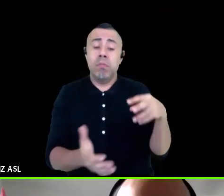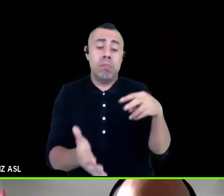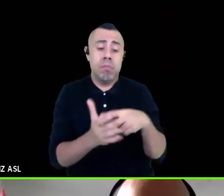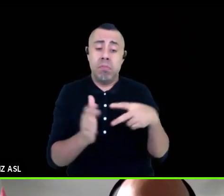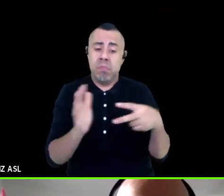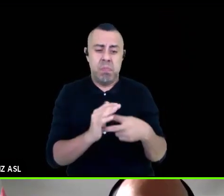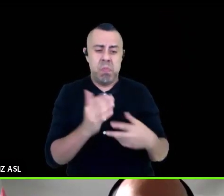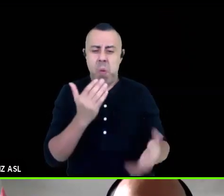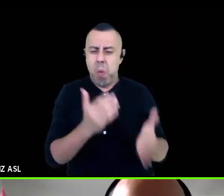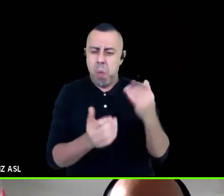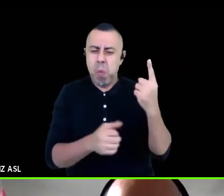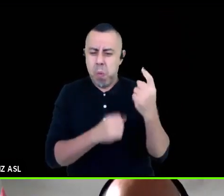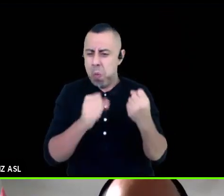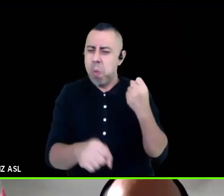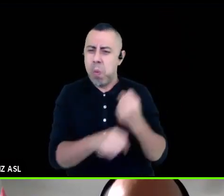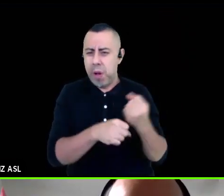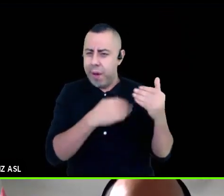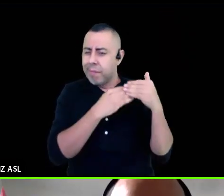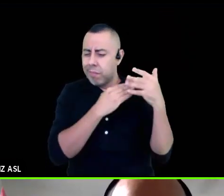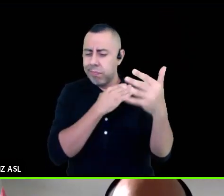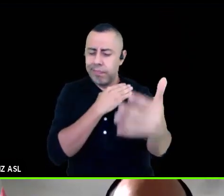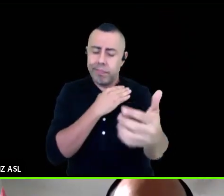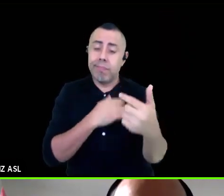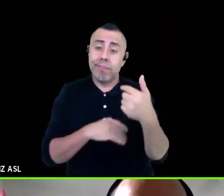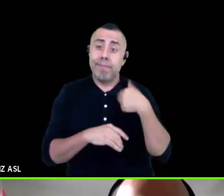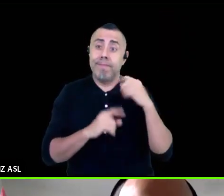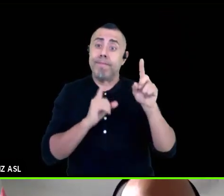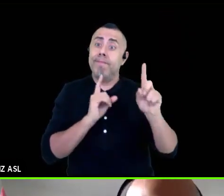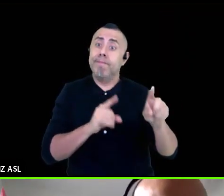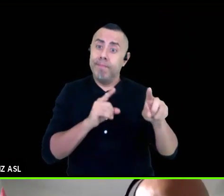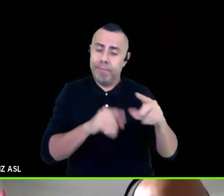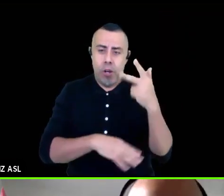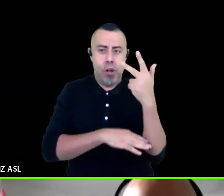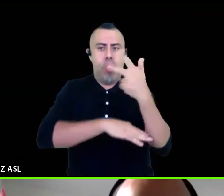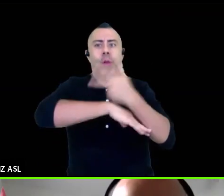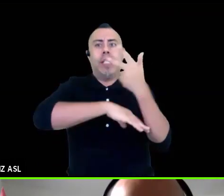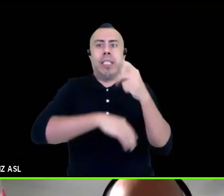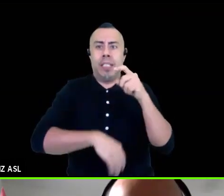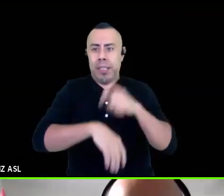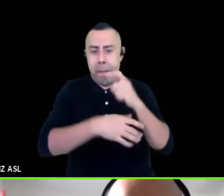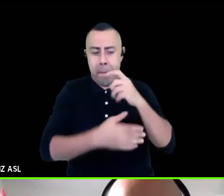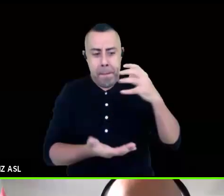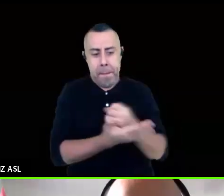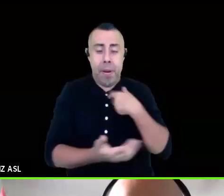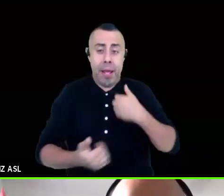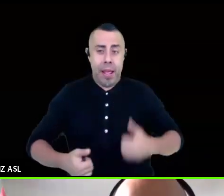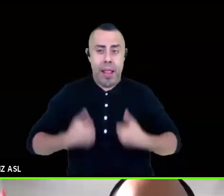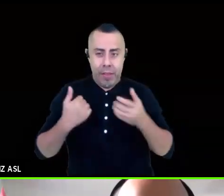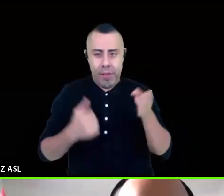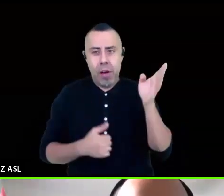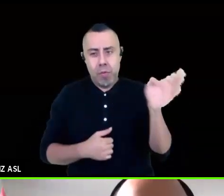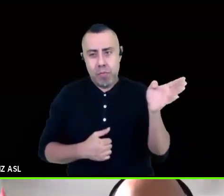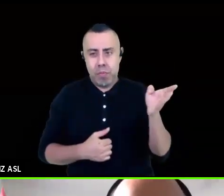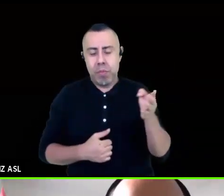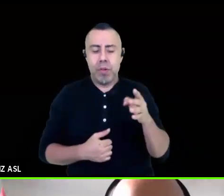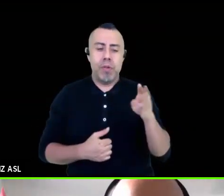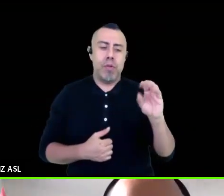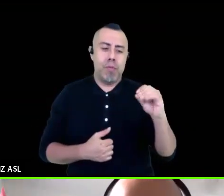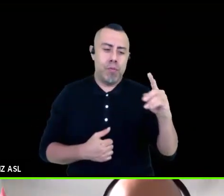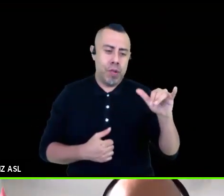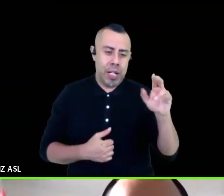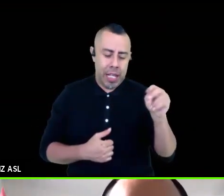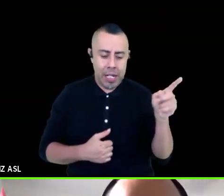year, I would come for 3 days at a time. I lived in Brooklyn at the time, and we would do workshops, we'd play, we'd